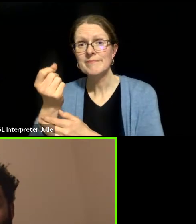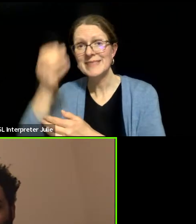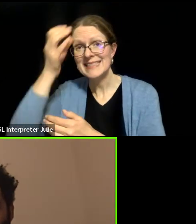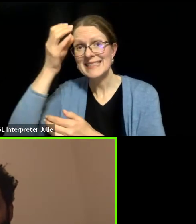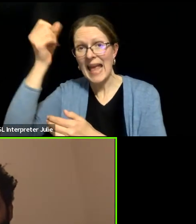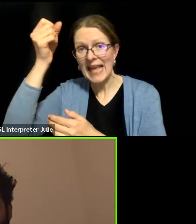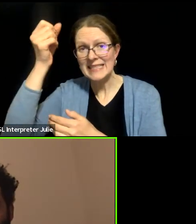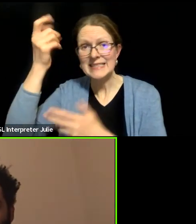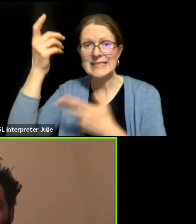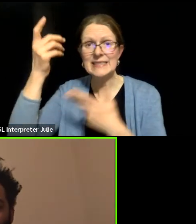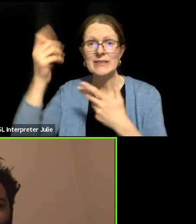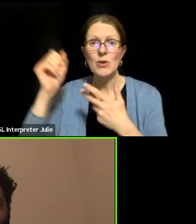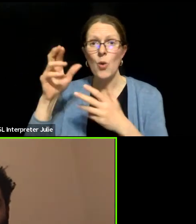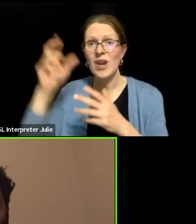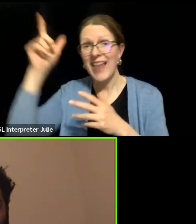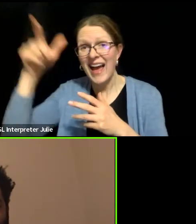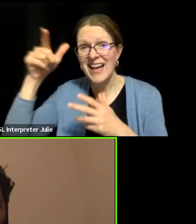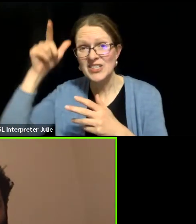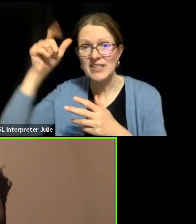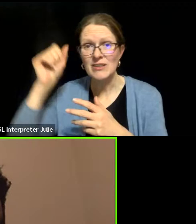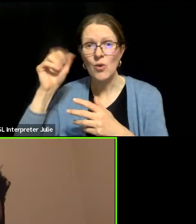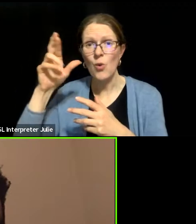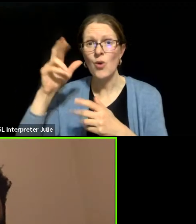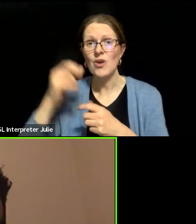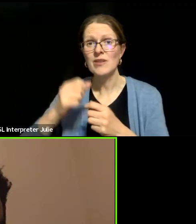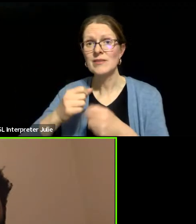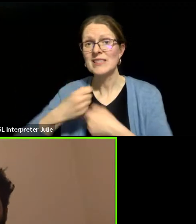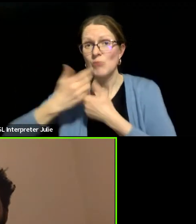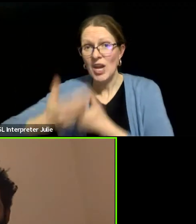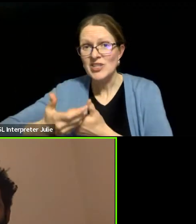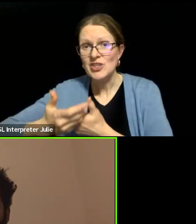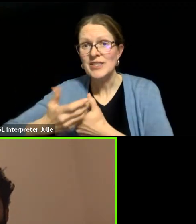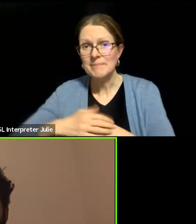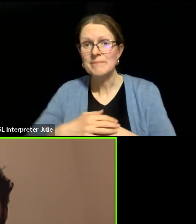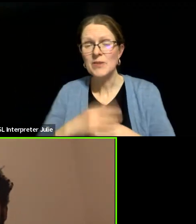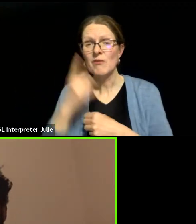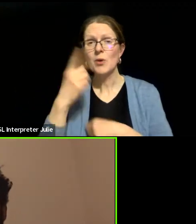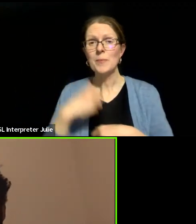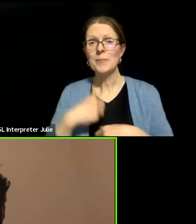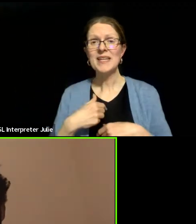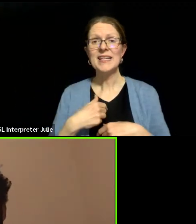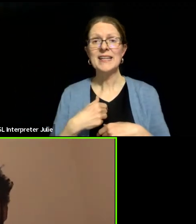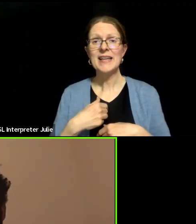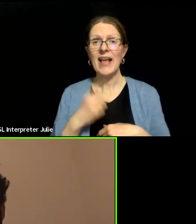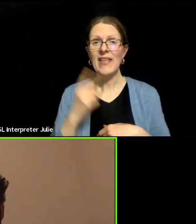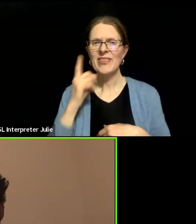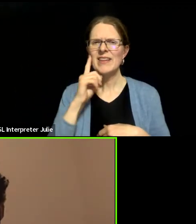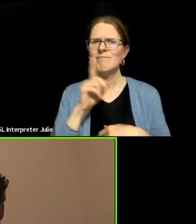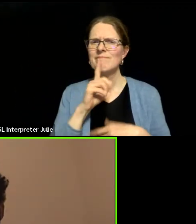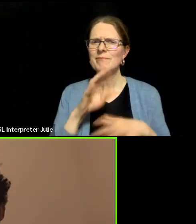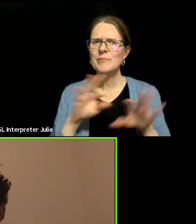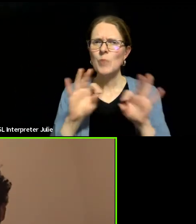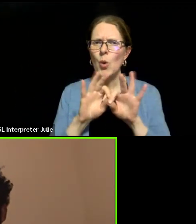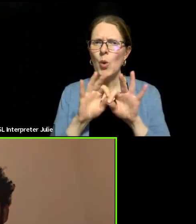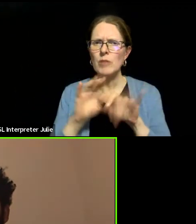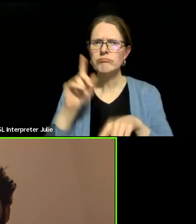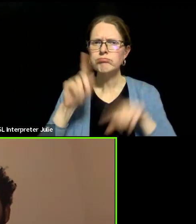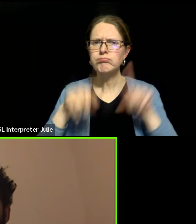or expression. And so for me, I think it was really important to create a range of